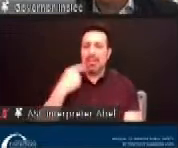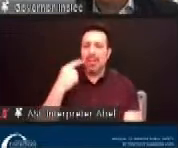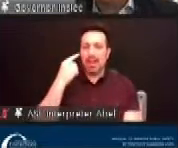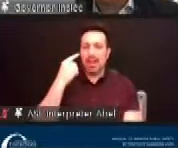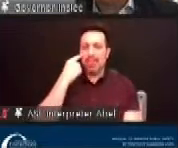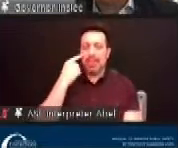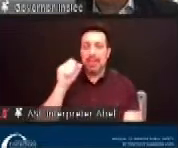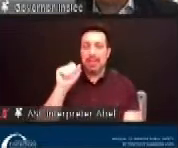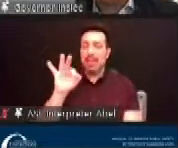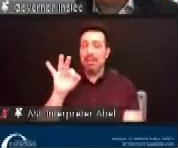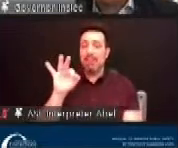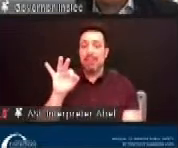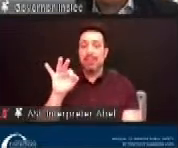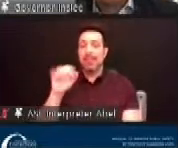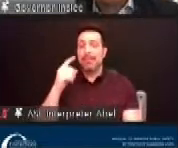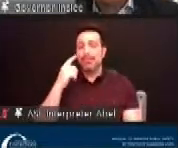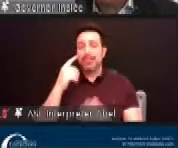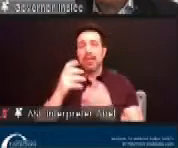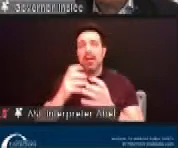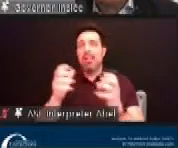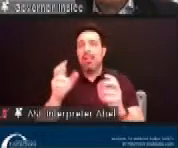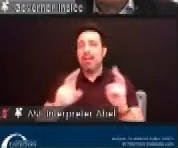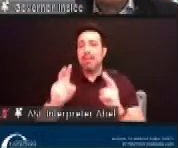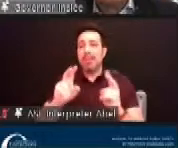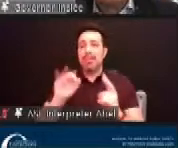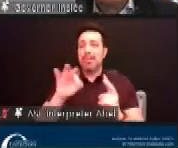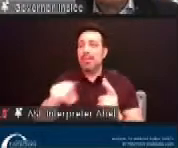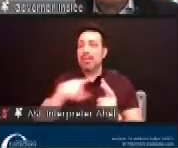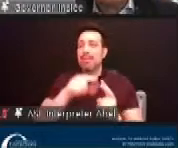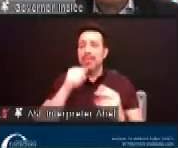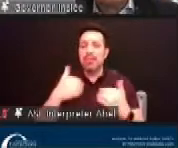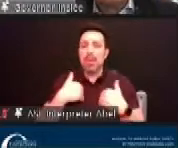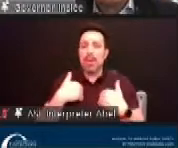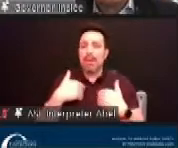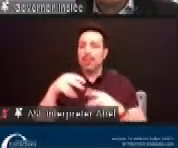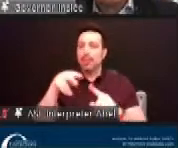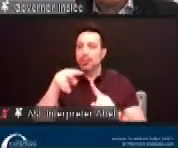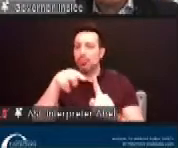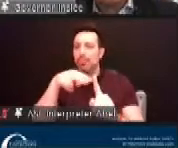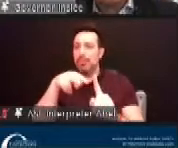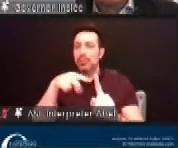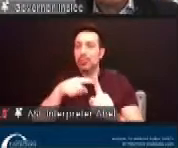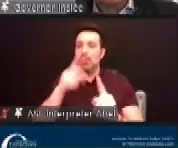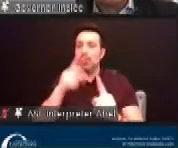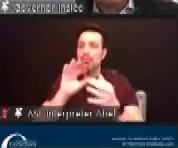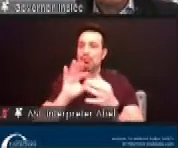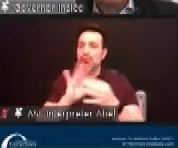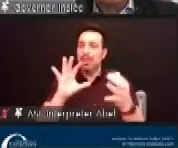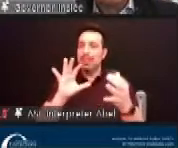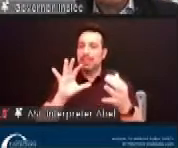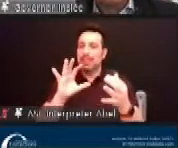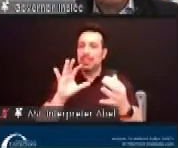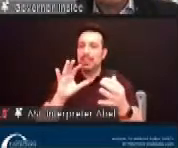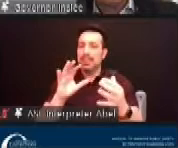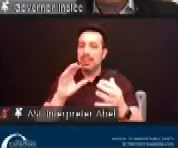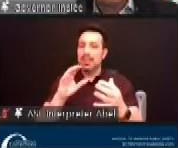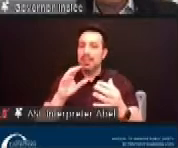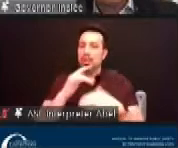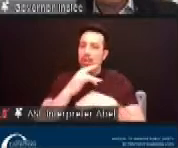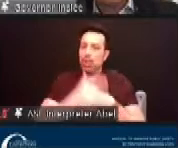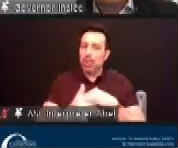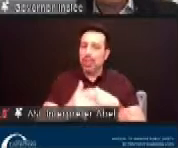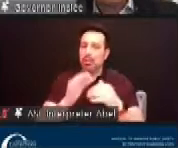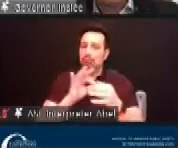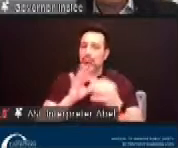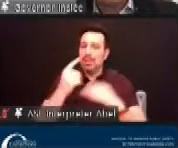was just to deal with a lot of people that if they don't have supervision, they're going to release on their earned release date to begin